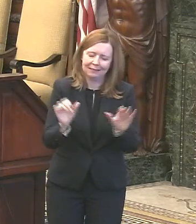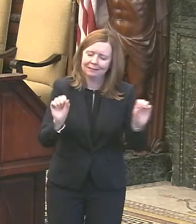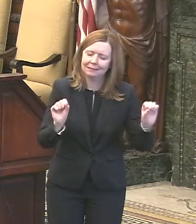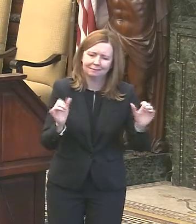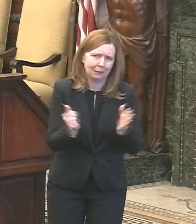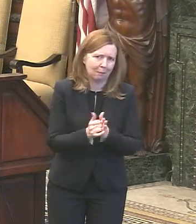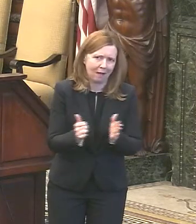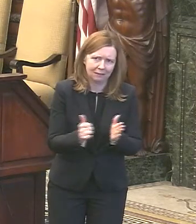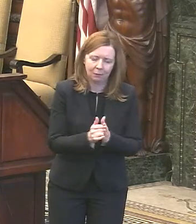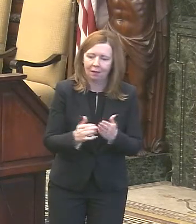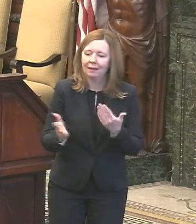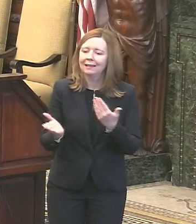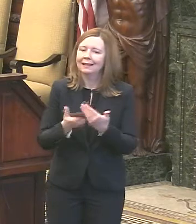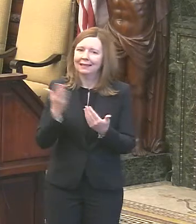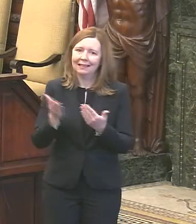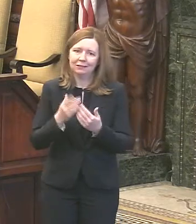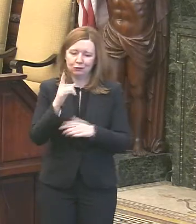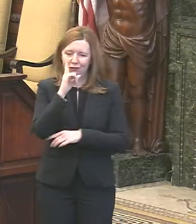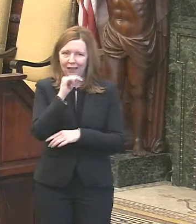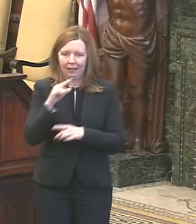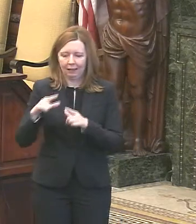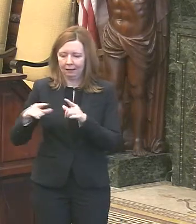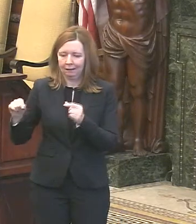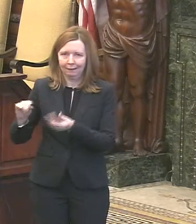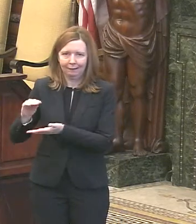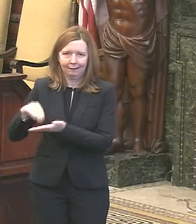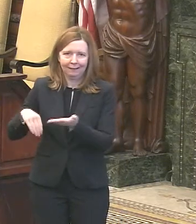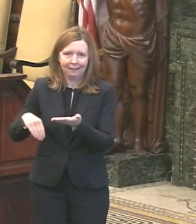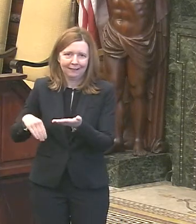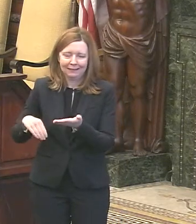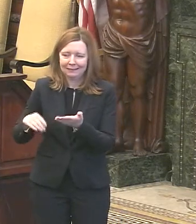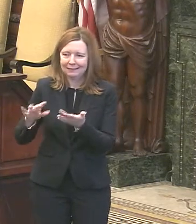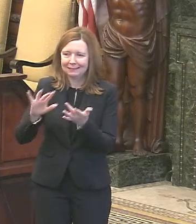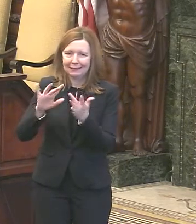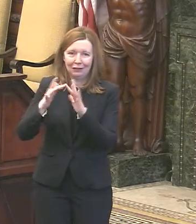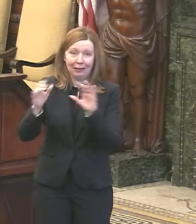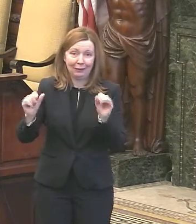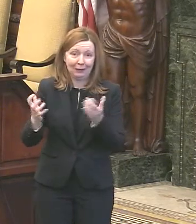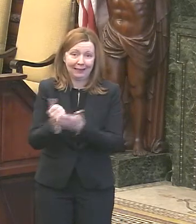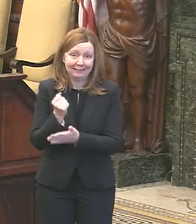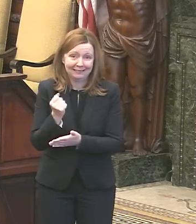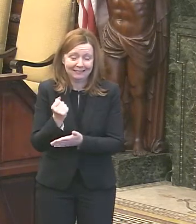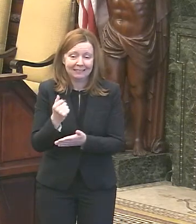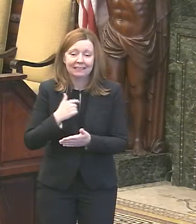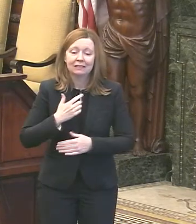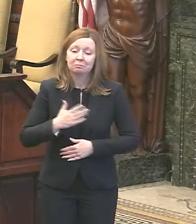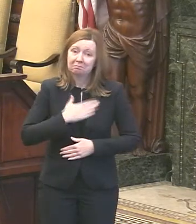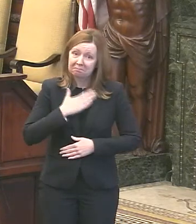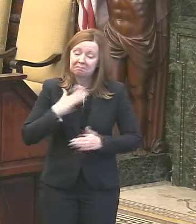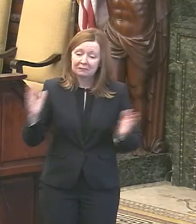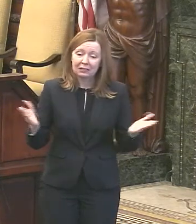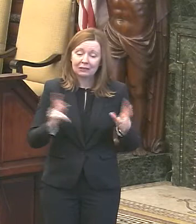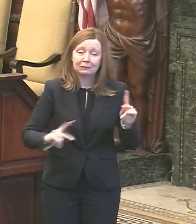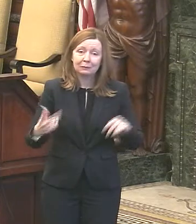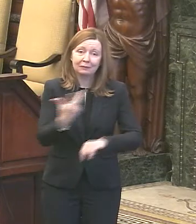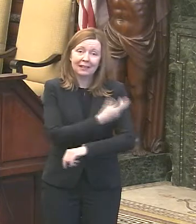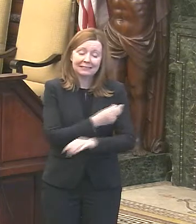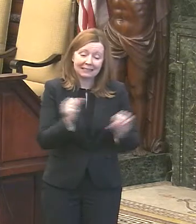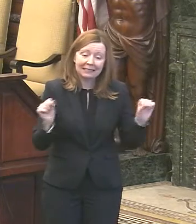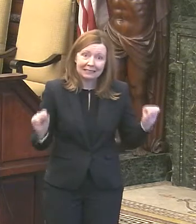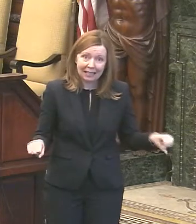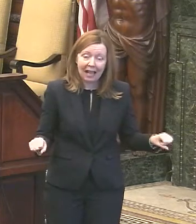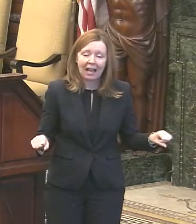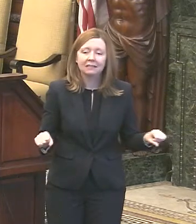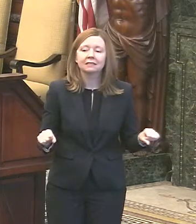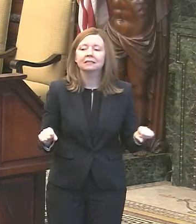because it's very easy to fake a vaccination card. You can, I'm sure, on the internet get to do that. So I'm glad that they're encouraging people to be vaccinated, but I don't think that we can